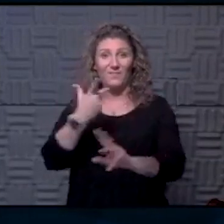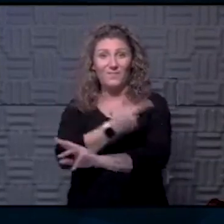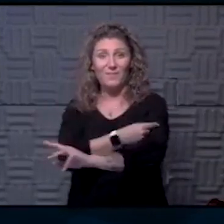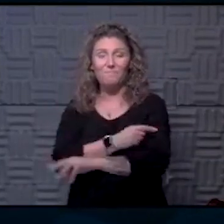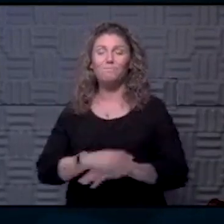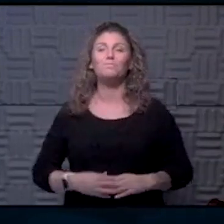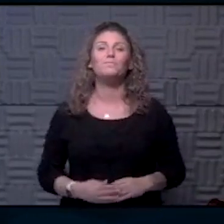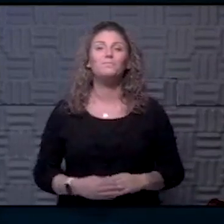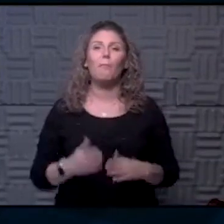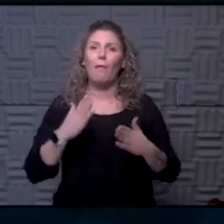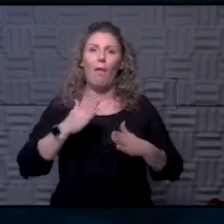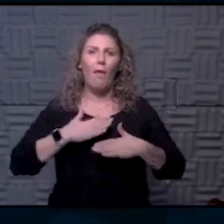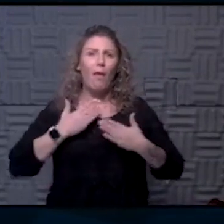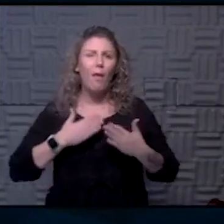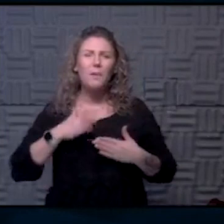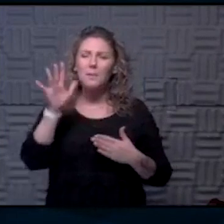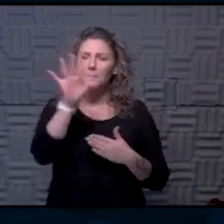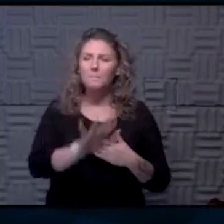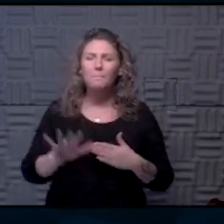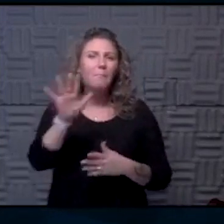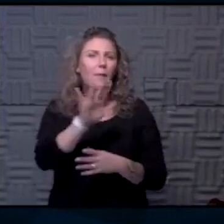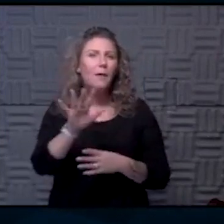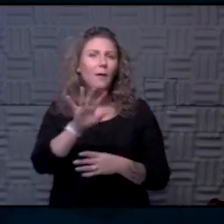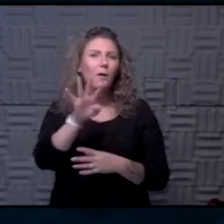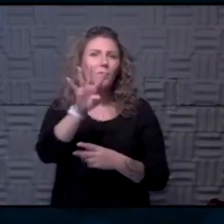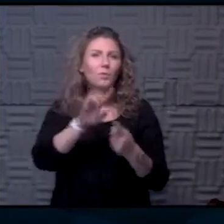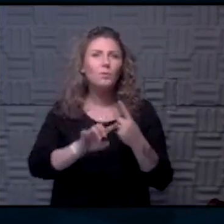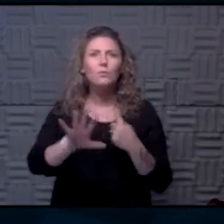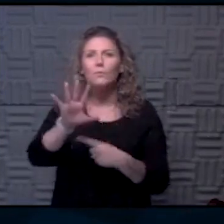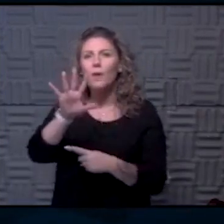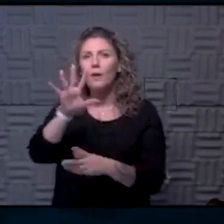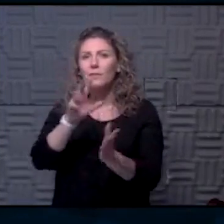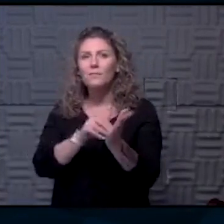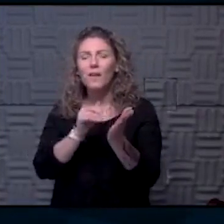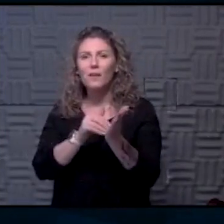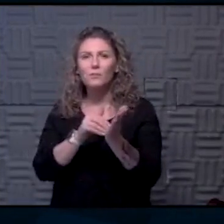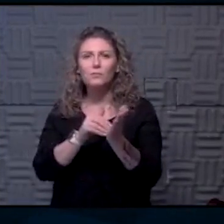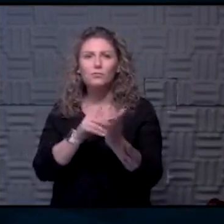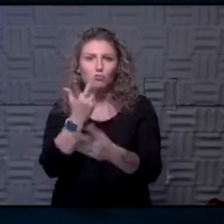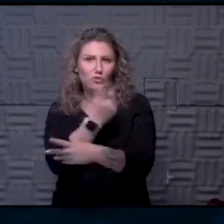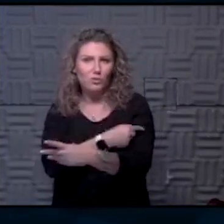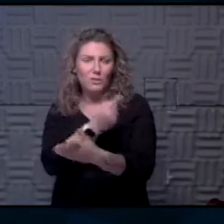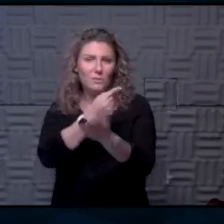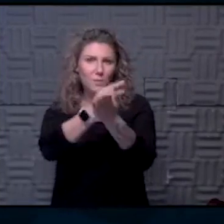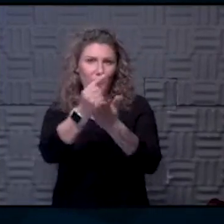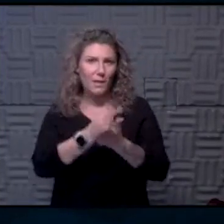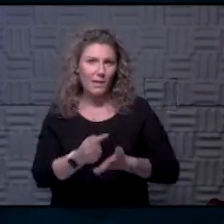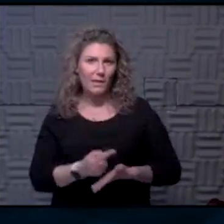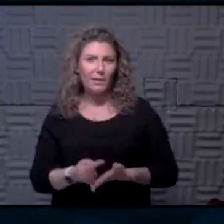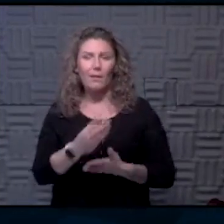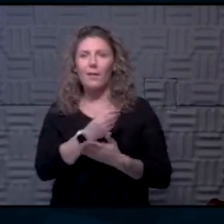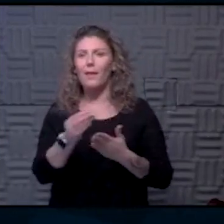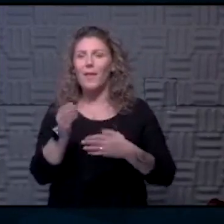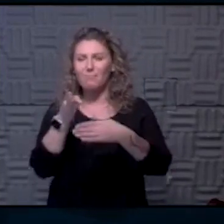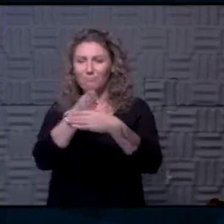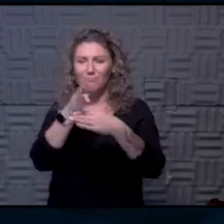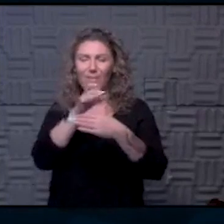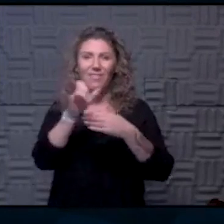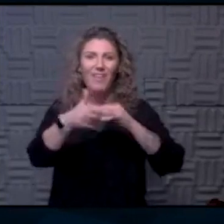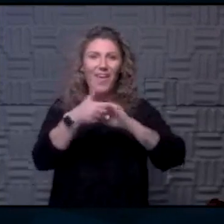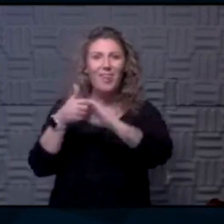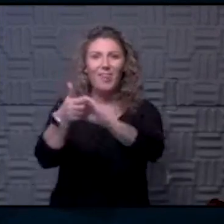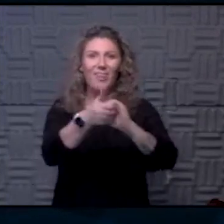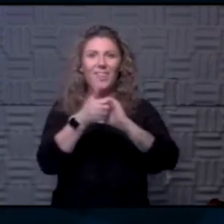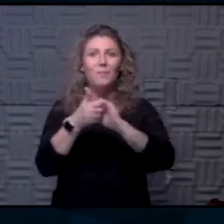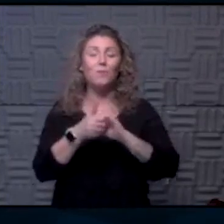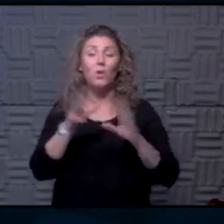happy about that. We're receiving approximately 4,000 to 5,000 doses a week and kind of working through that Shawnee County collaborative. We do have